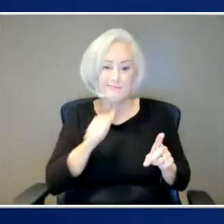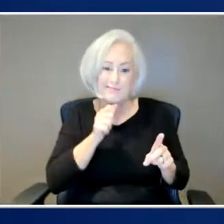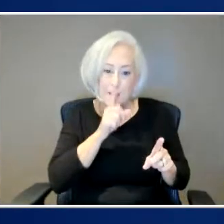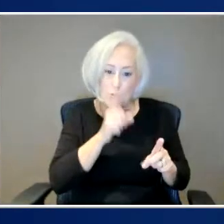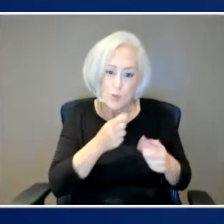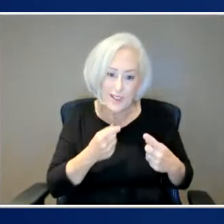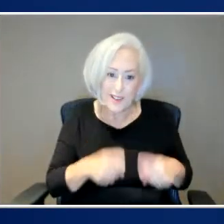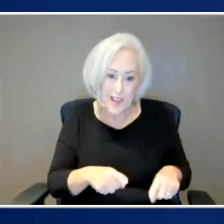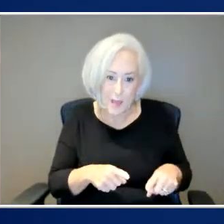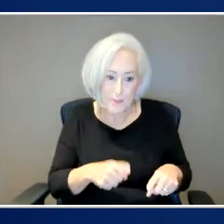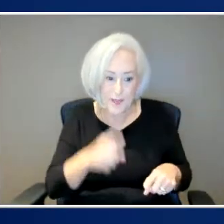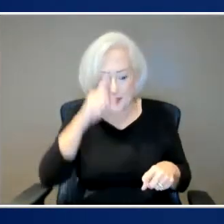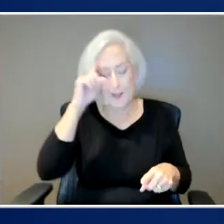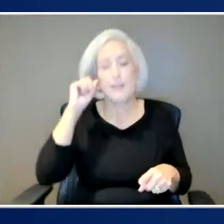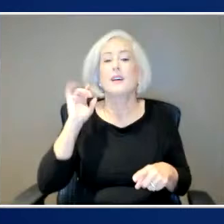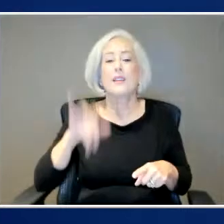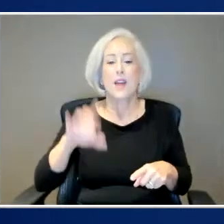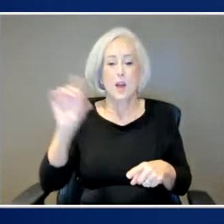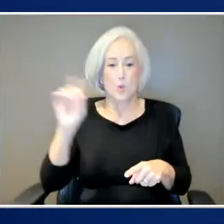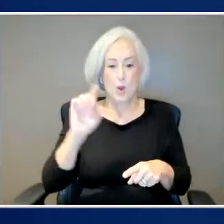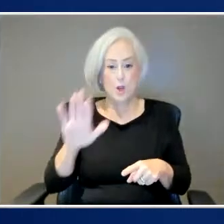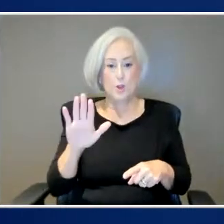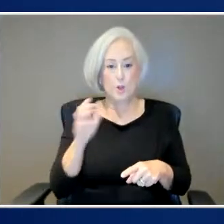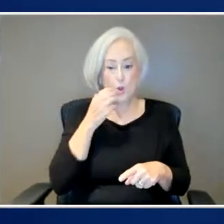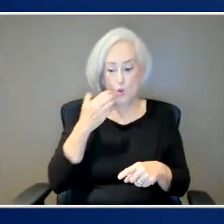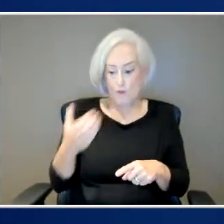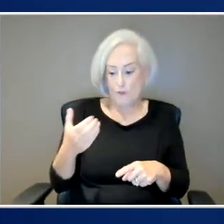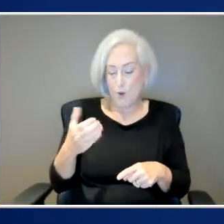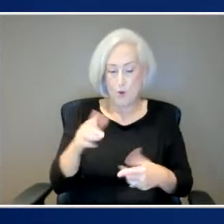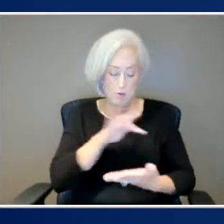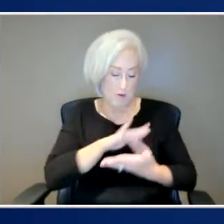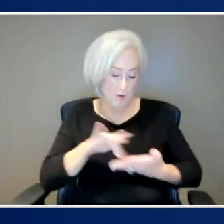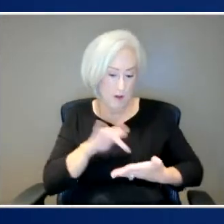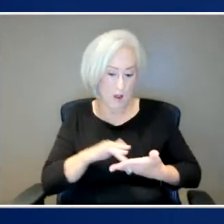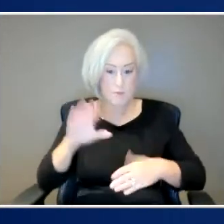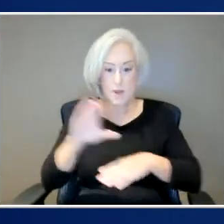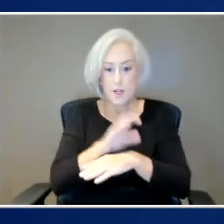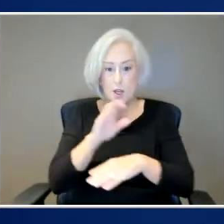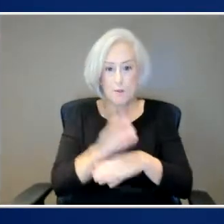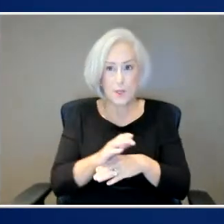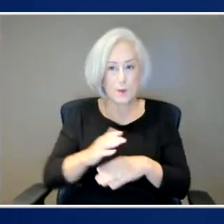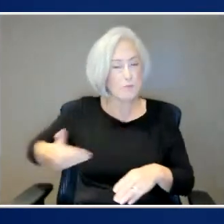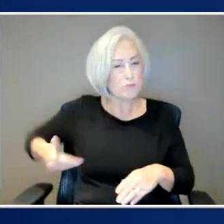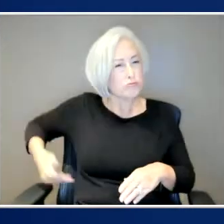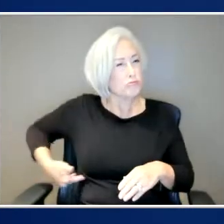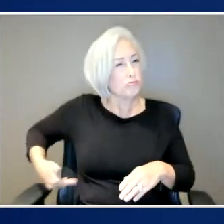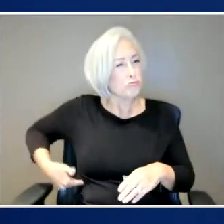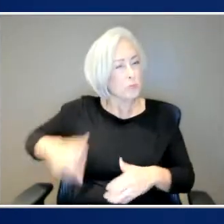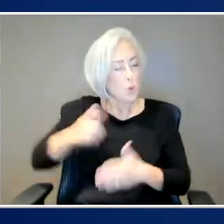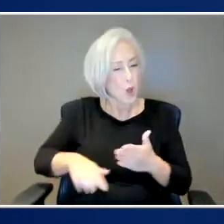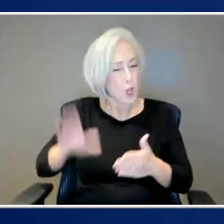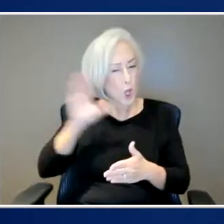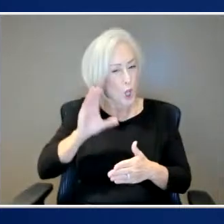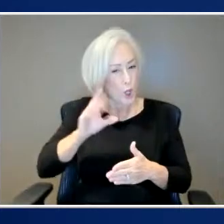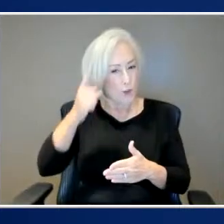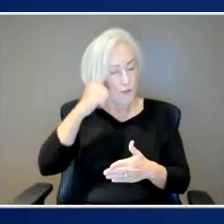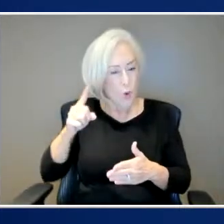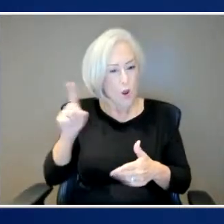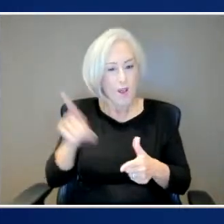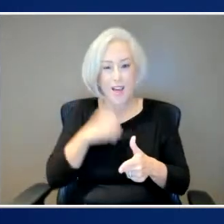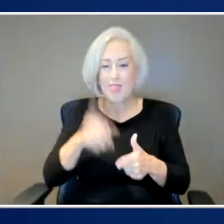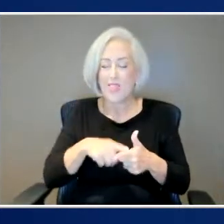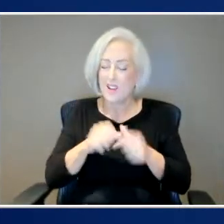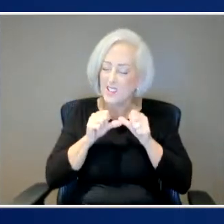your device senses what you're doing and then gives you more of it. It's kind of what's caused this election to be so